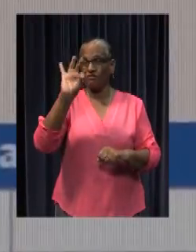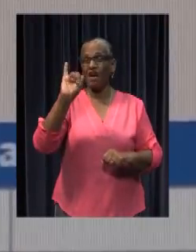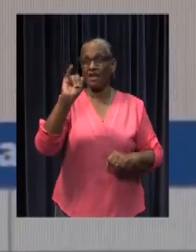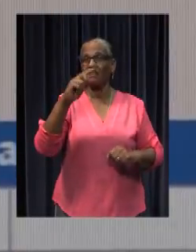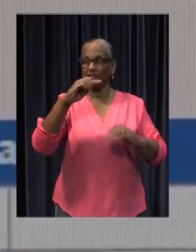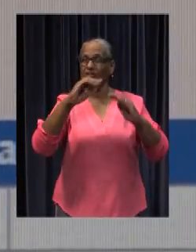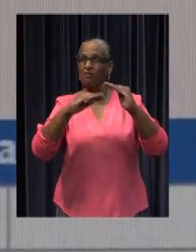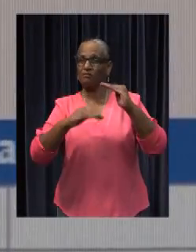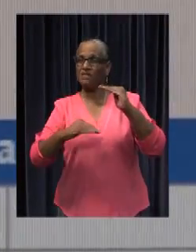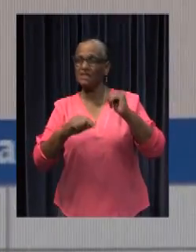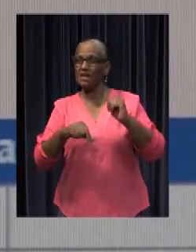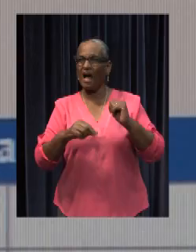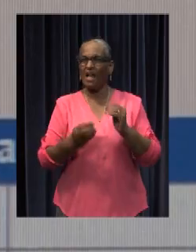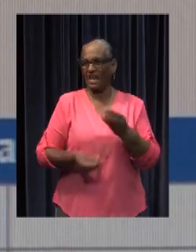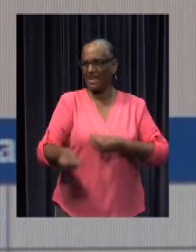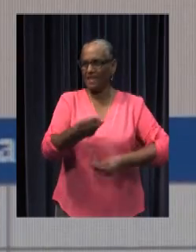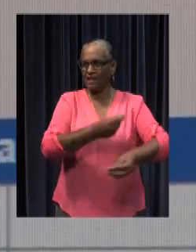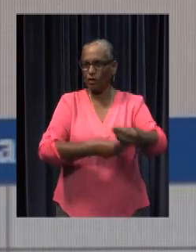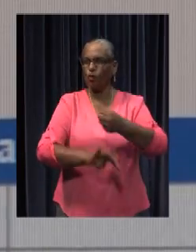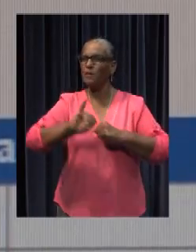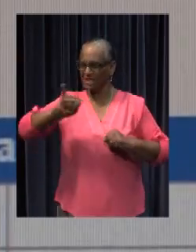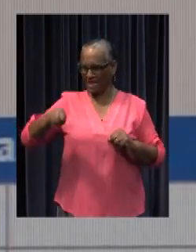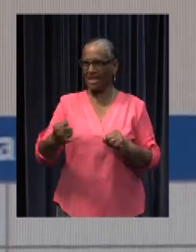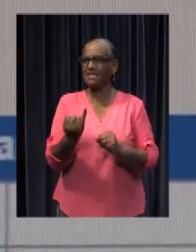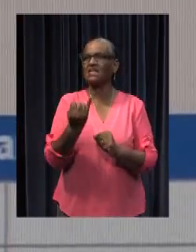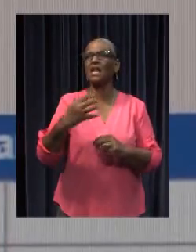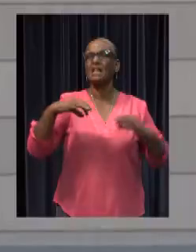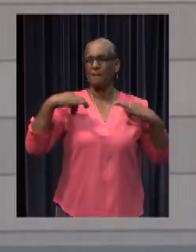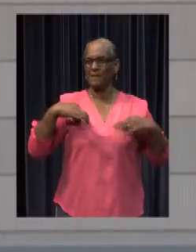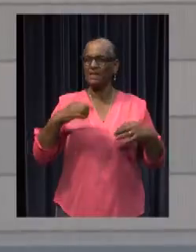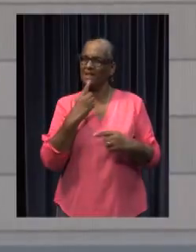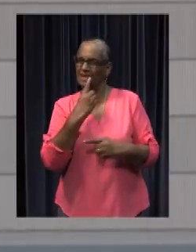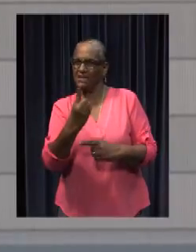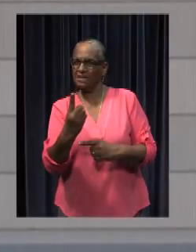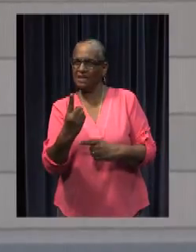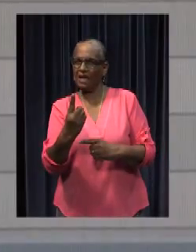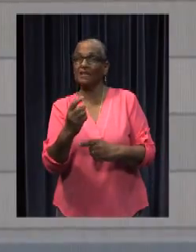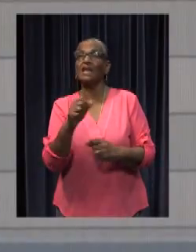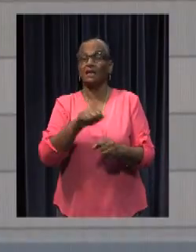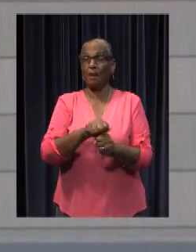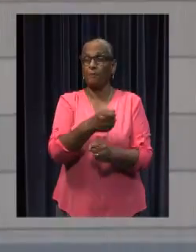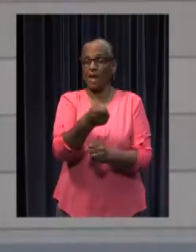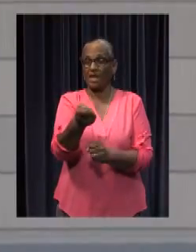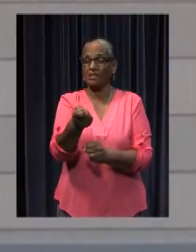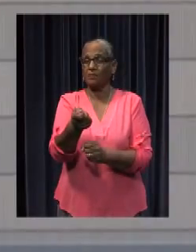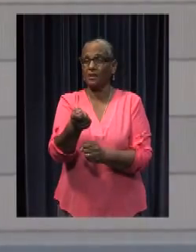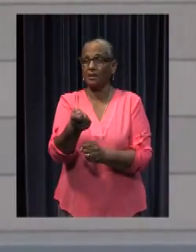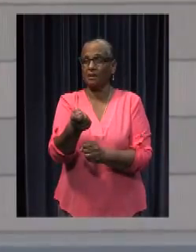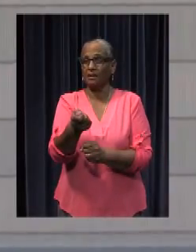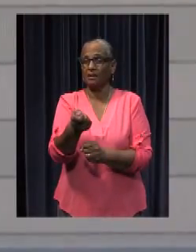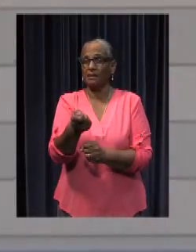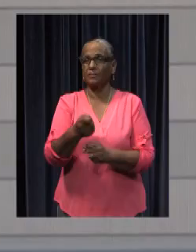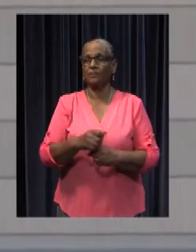decisions in the fiscal field move Suriname to a solid economic recovery, says the Ministry